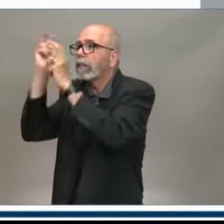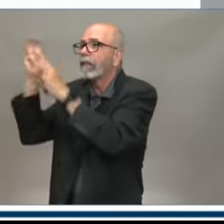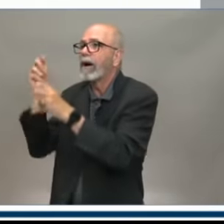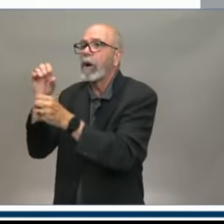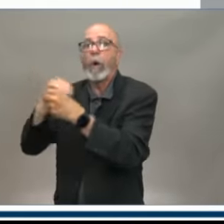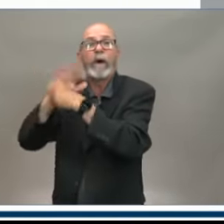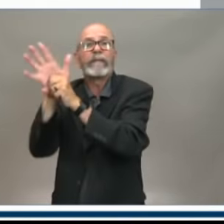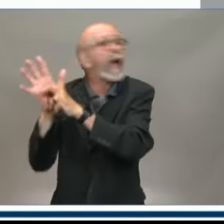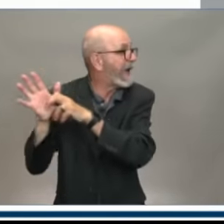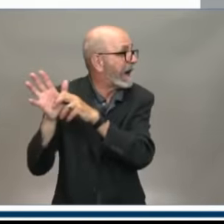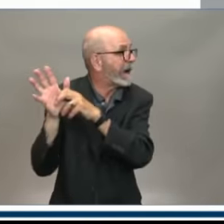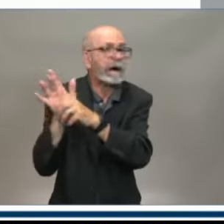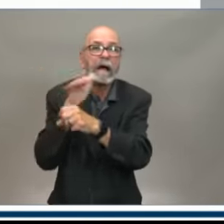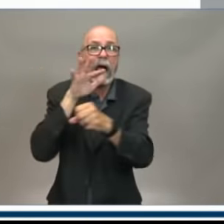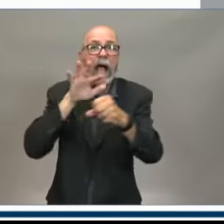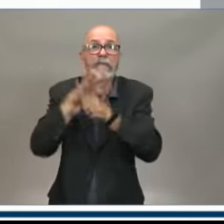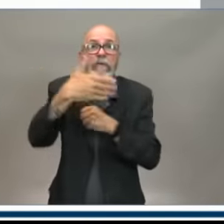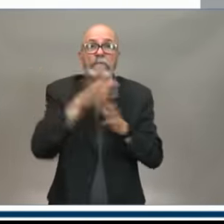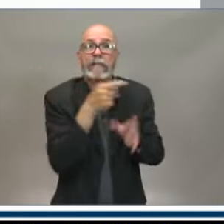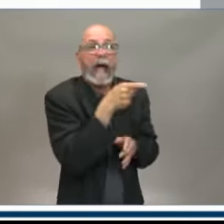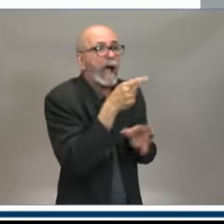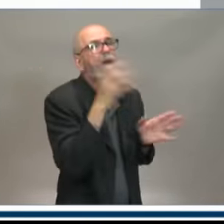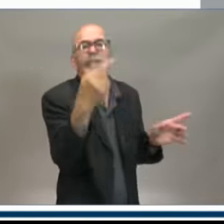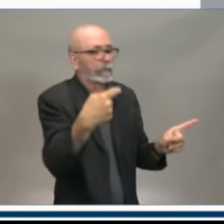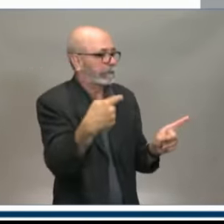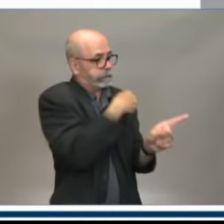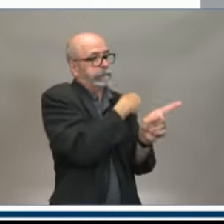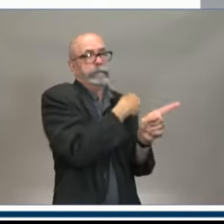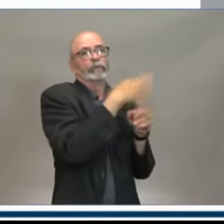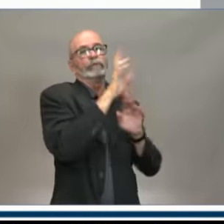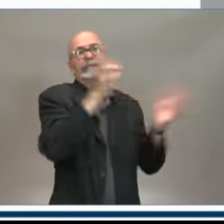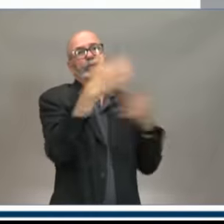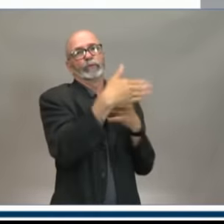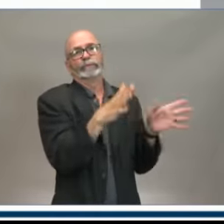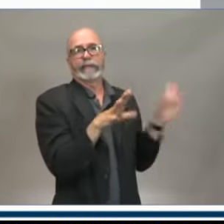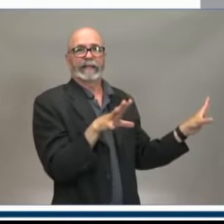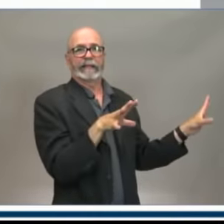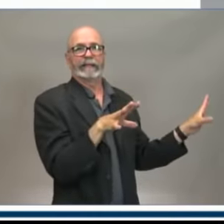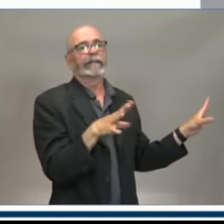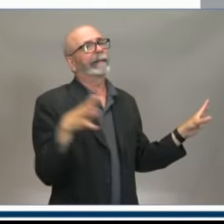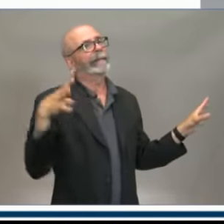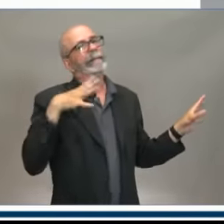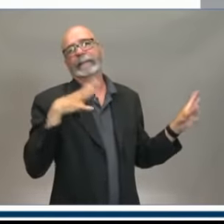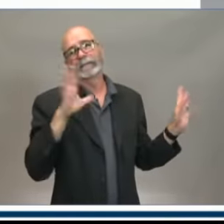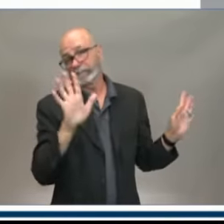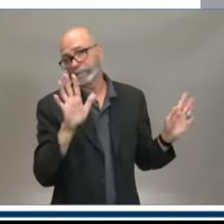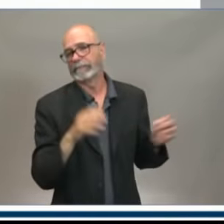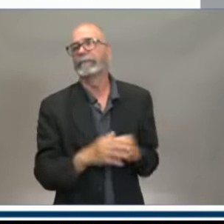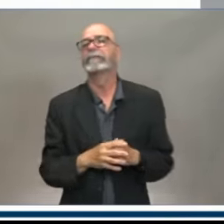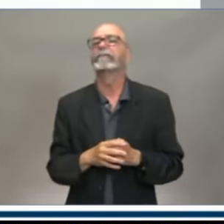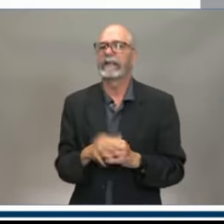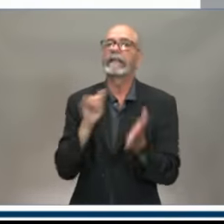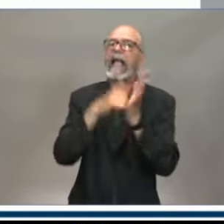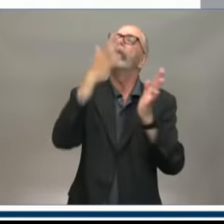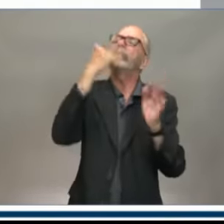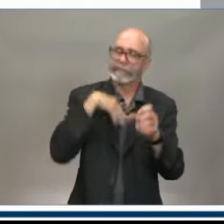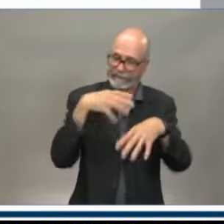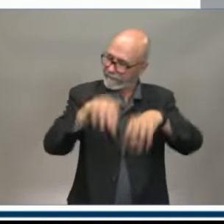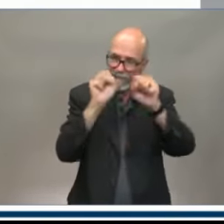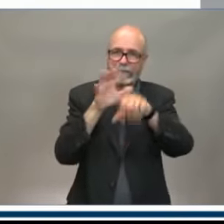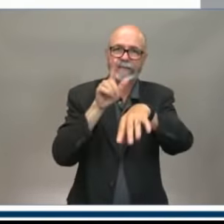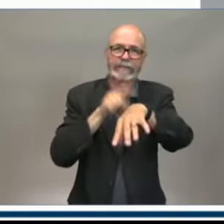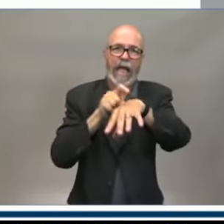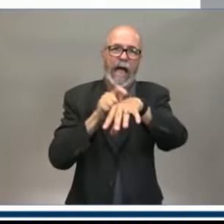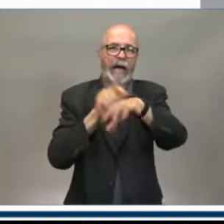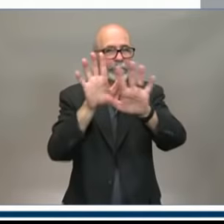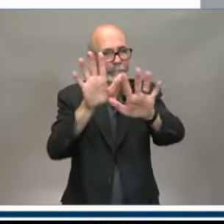have the ability to deal with that in our healthcare system. So like everything else, I keep talking about, this is moving forward, finding the